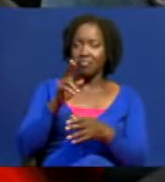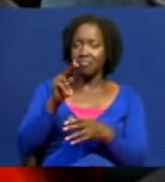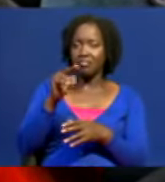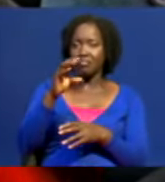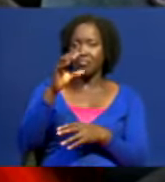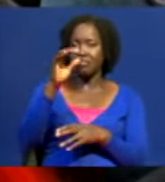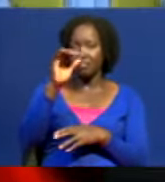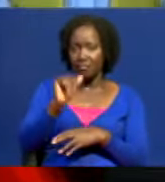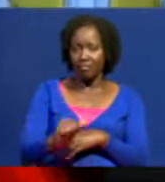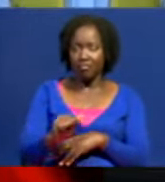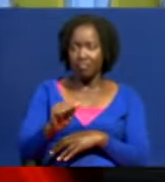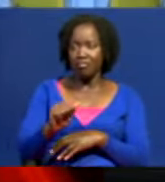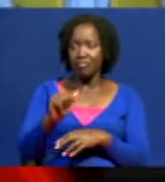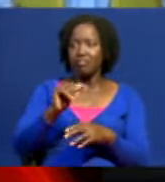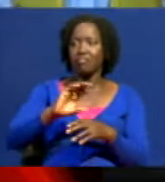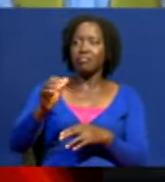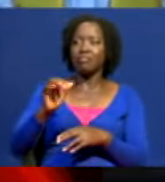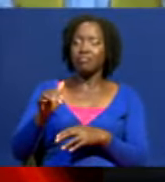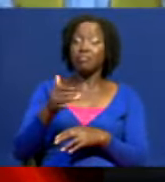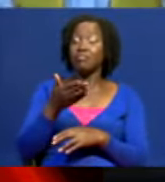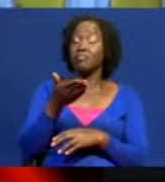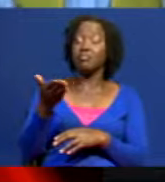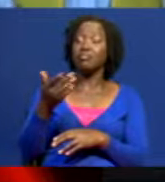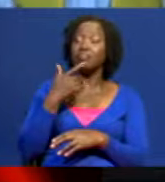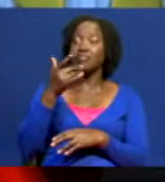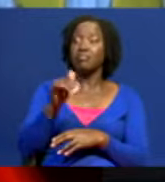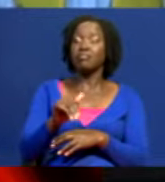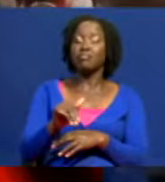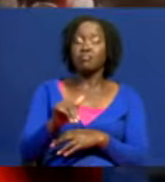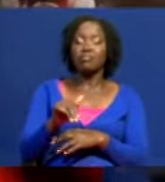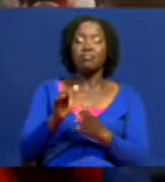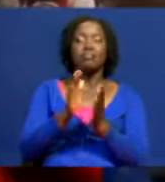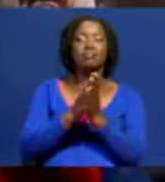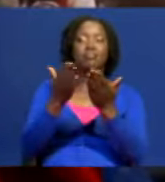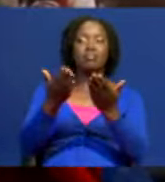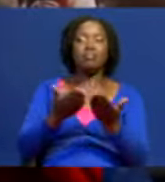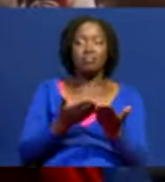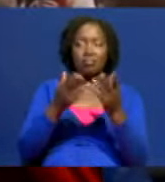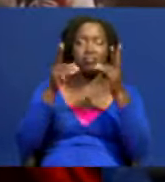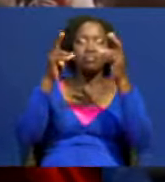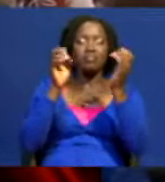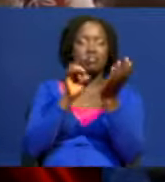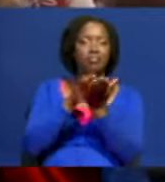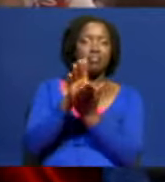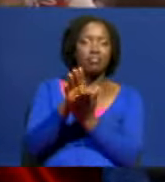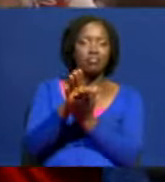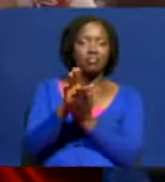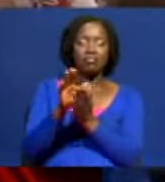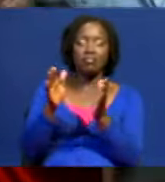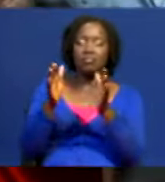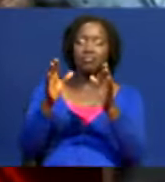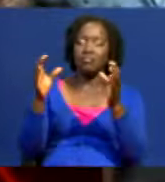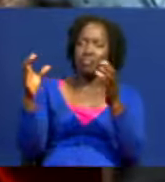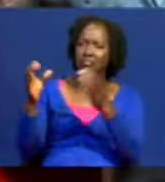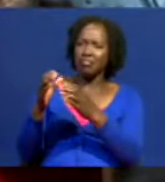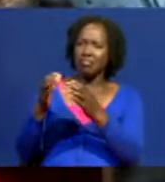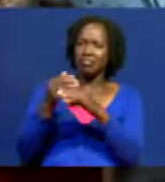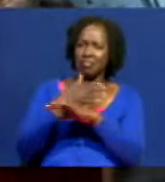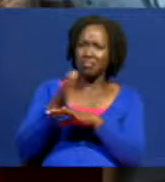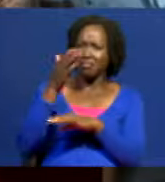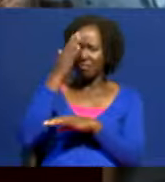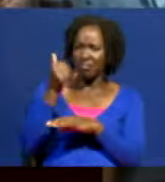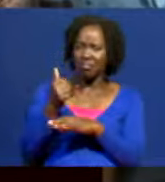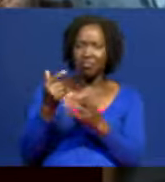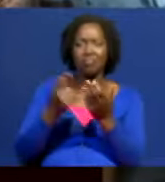at Runyenje's constituency, Nyoro stated that the tabling of the impeachment motion by the party will be in vain because the party